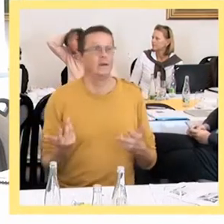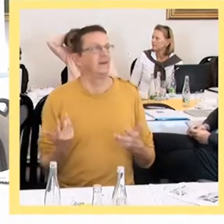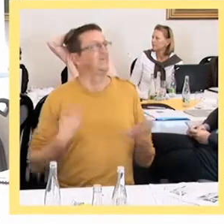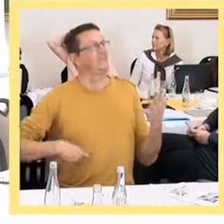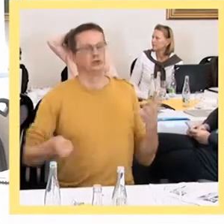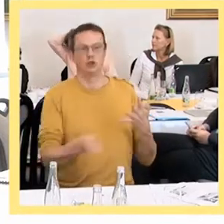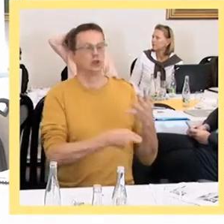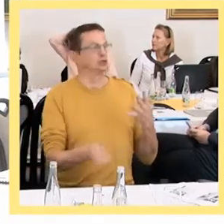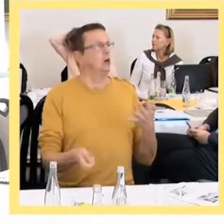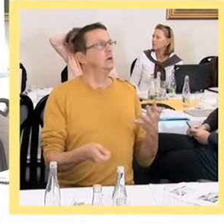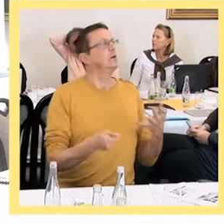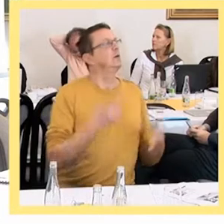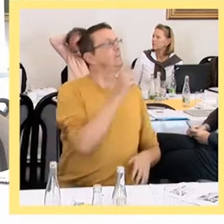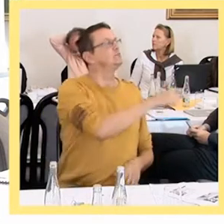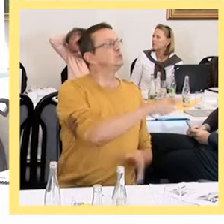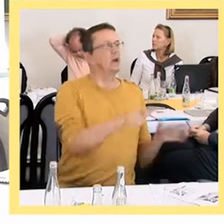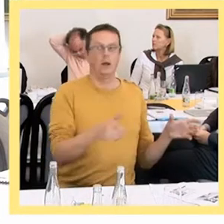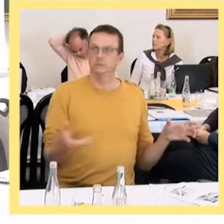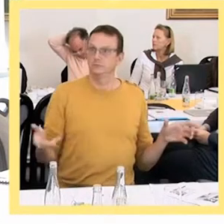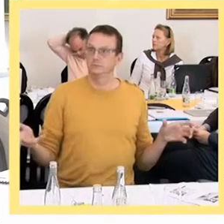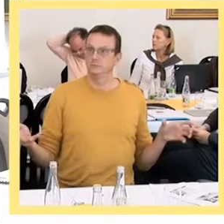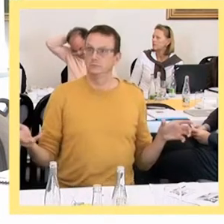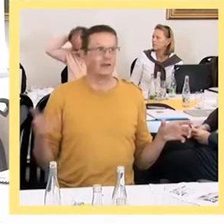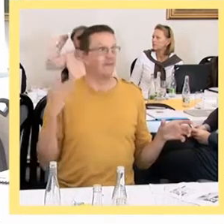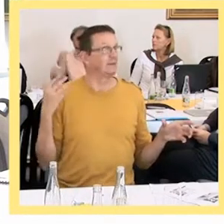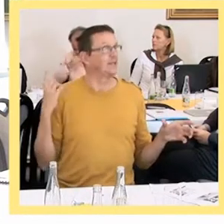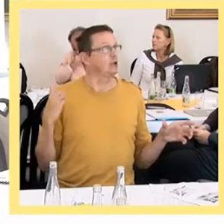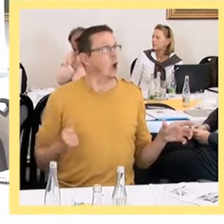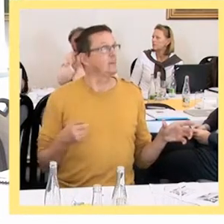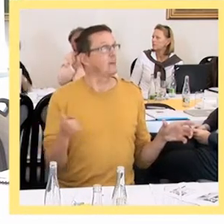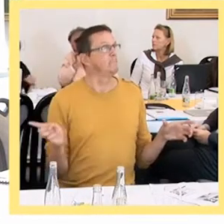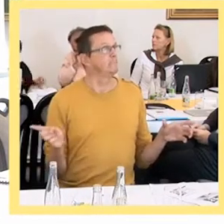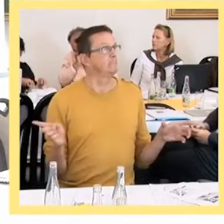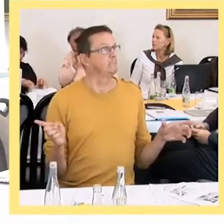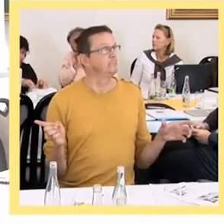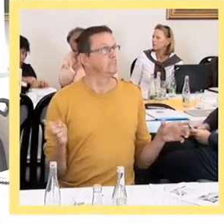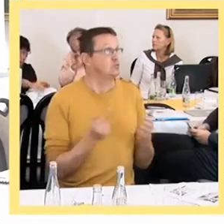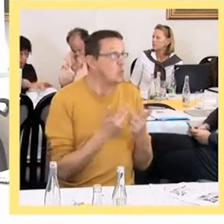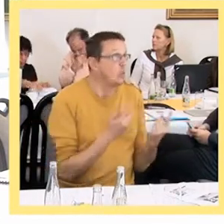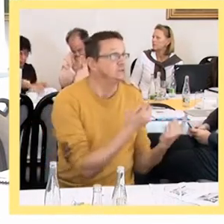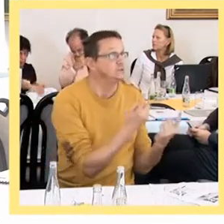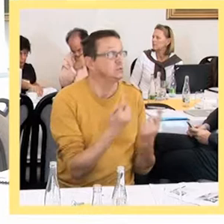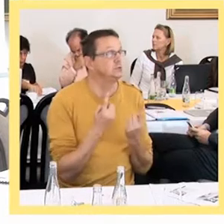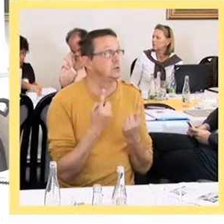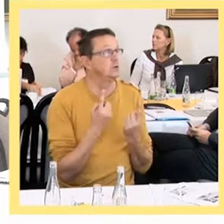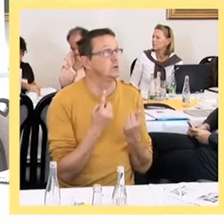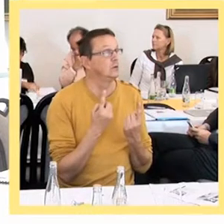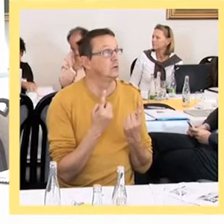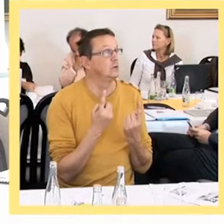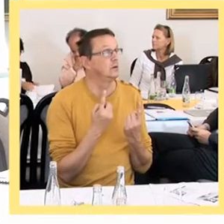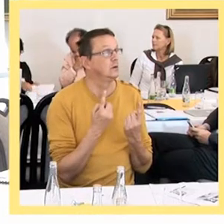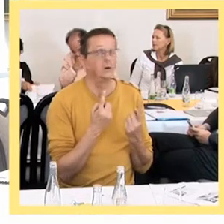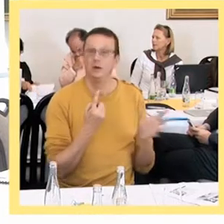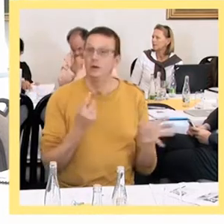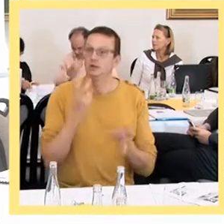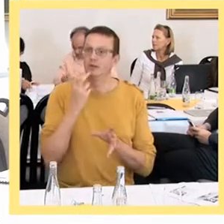cane. They didn't understand what they should be doing with these items. In some cases, the emergency services simply remove them from the